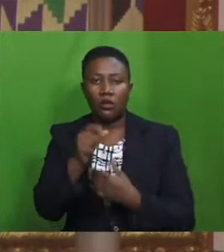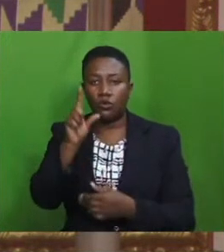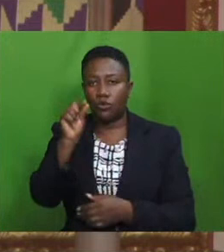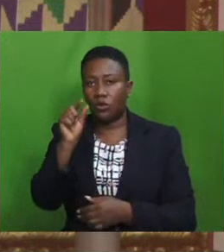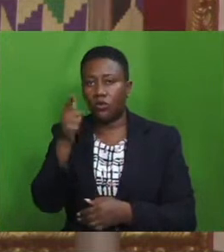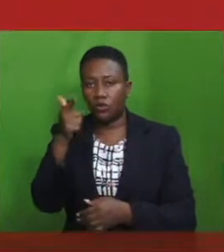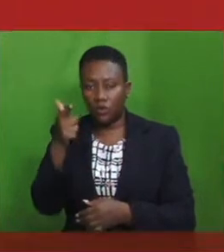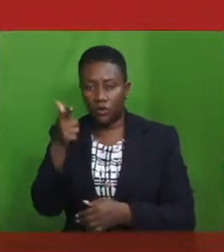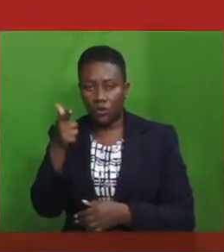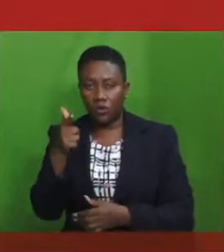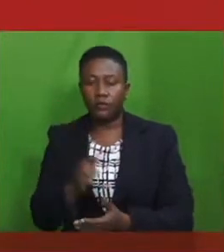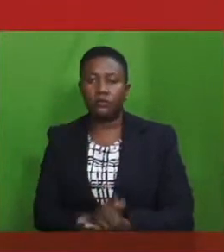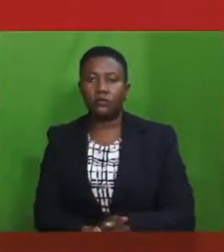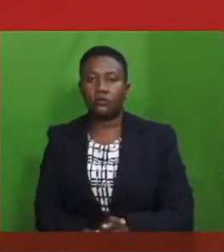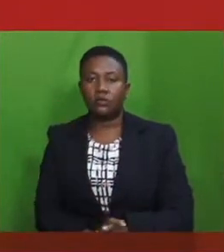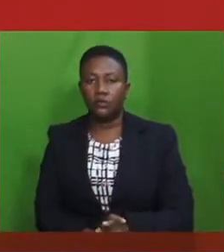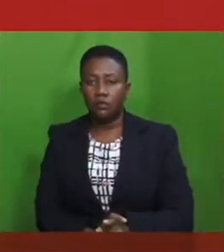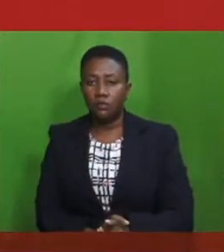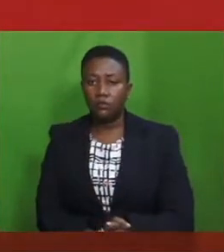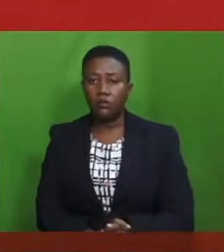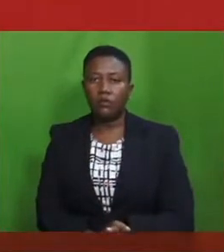2021.